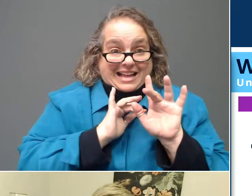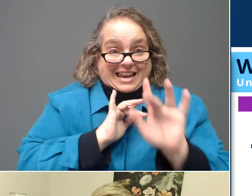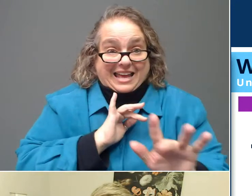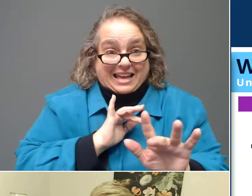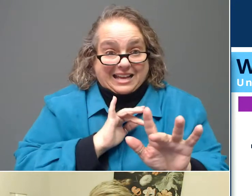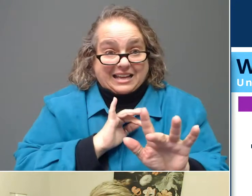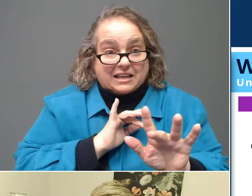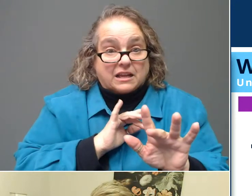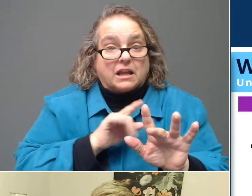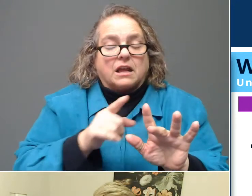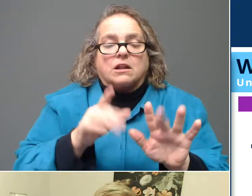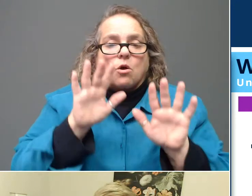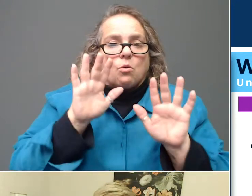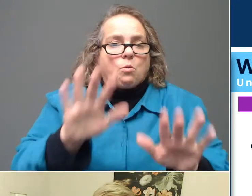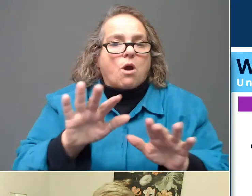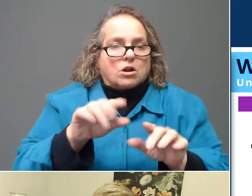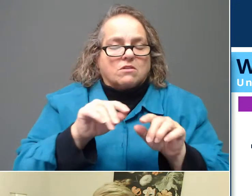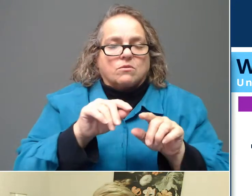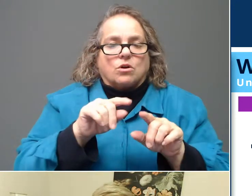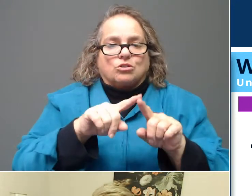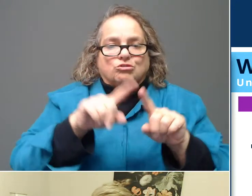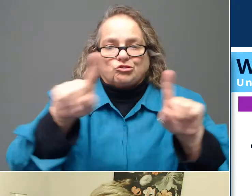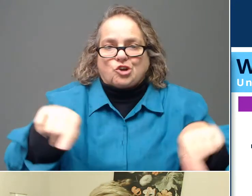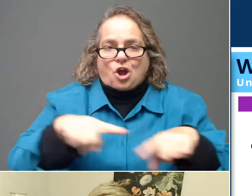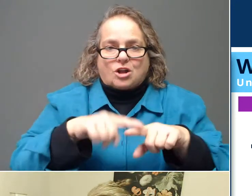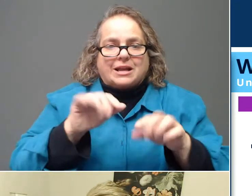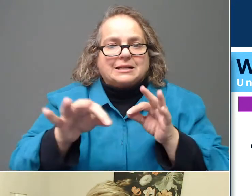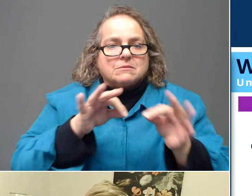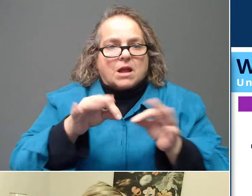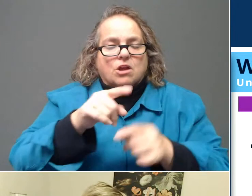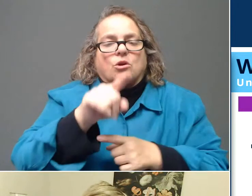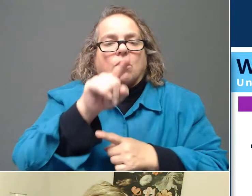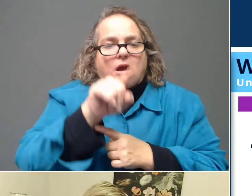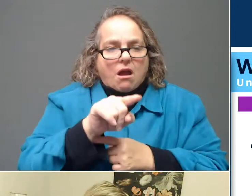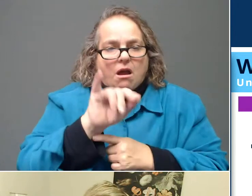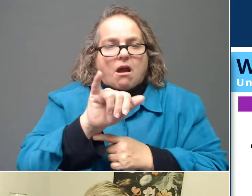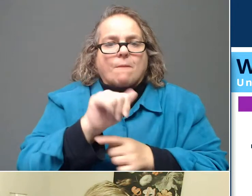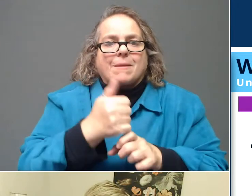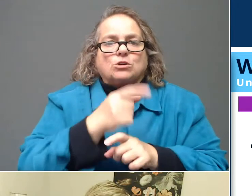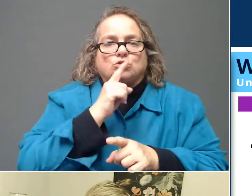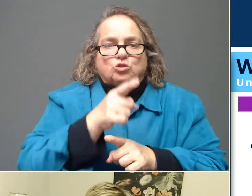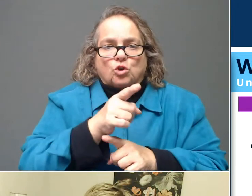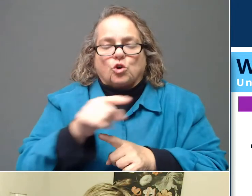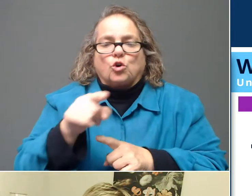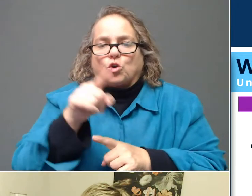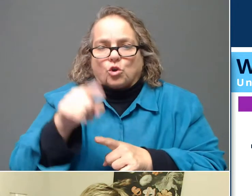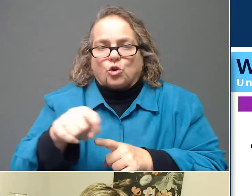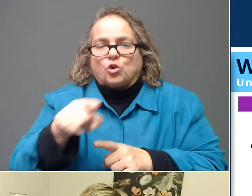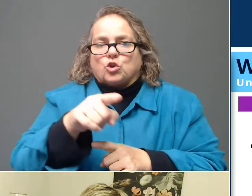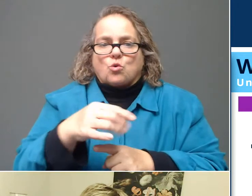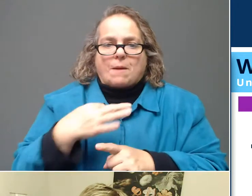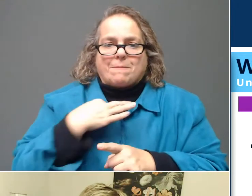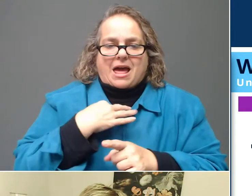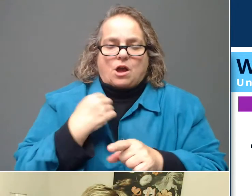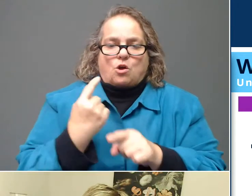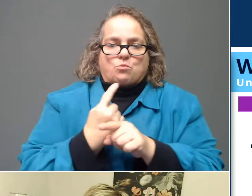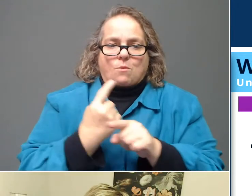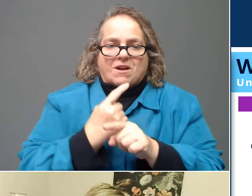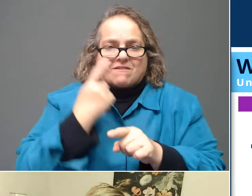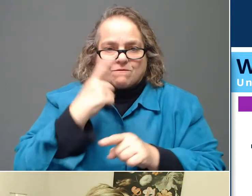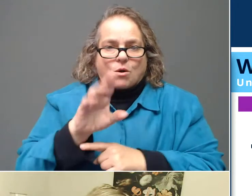wonderful flow chart to explain to you how to make sure that you're applying appropriately for the